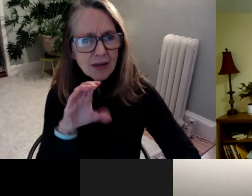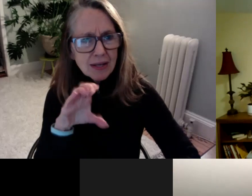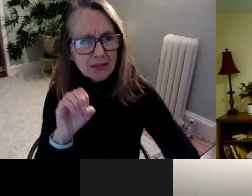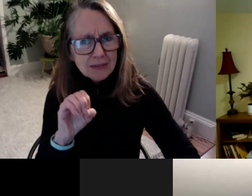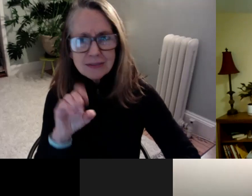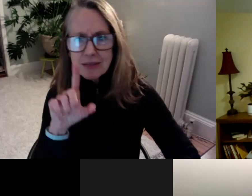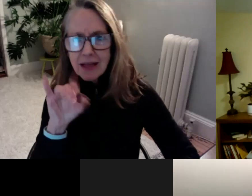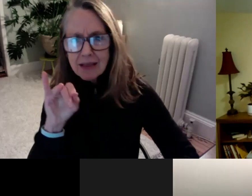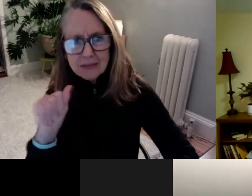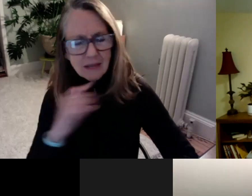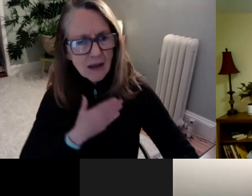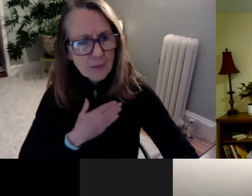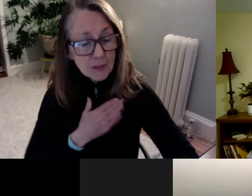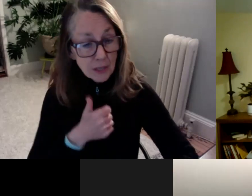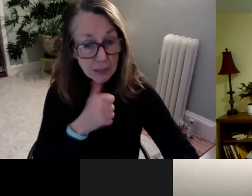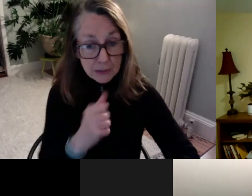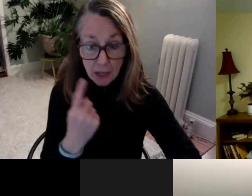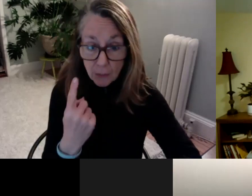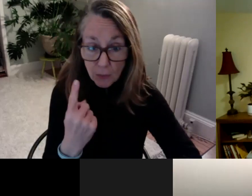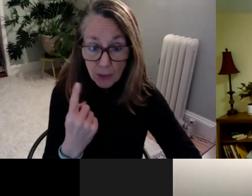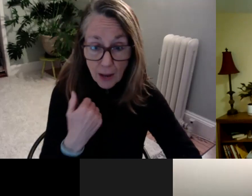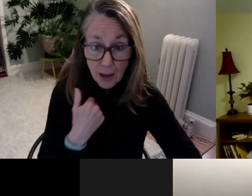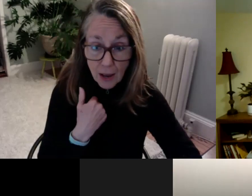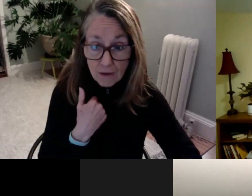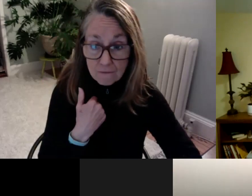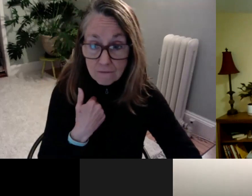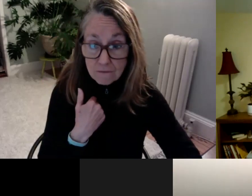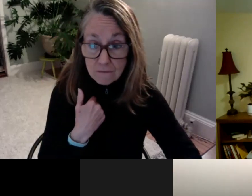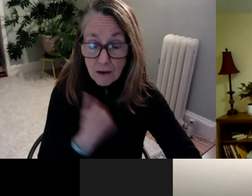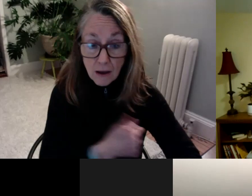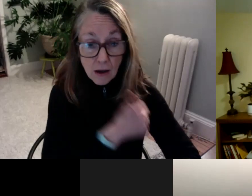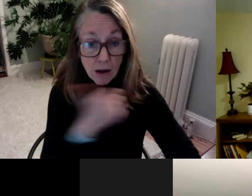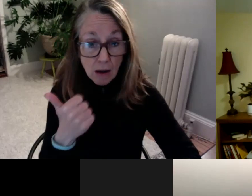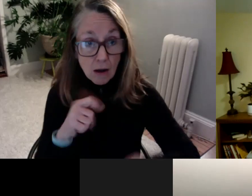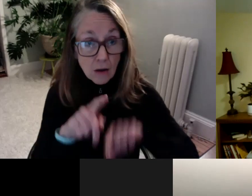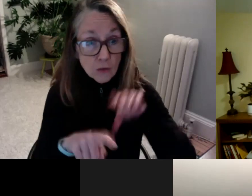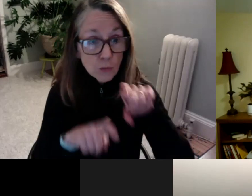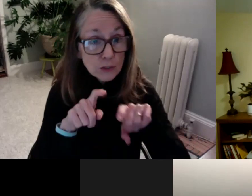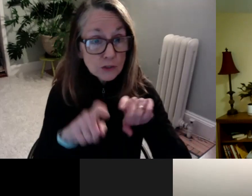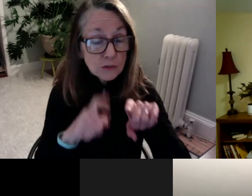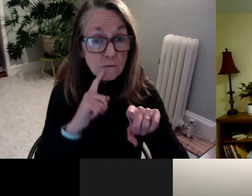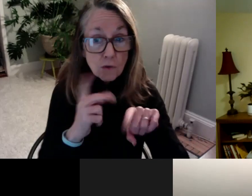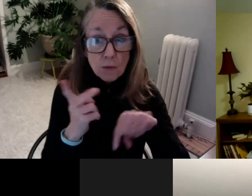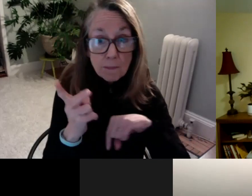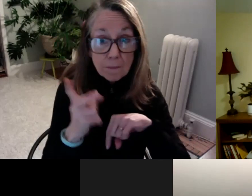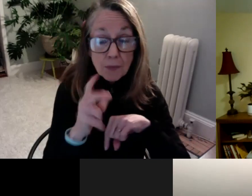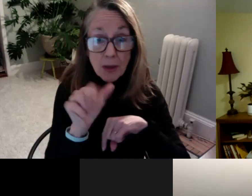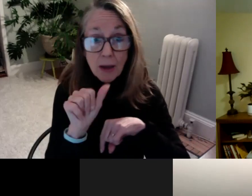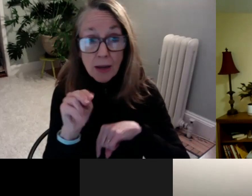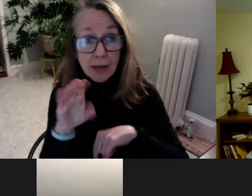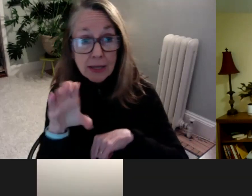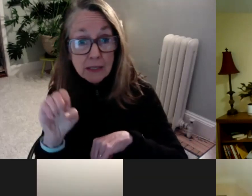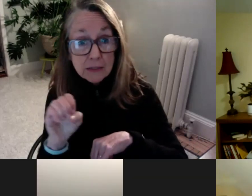Did anybody have any other question for both Anise and Lisa.